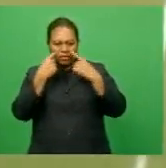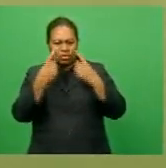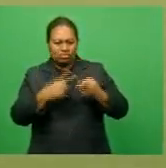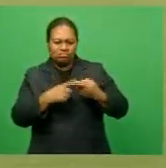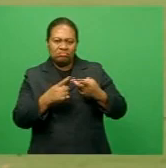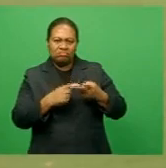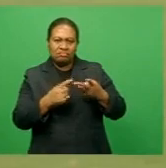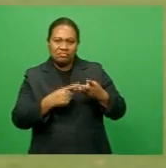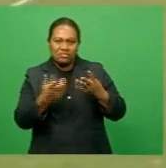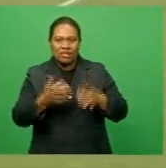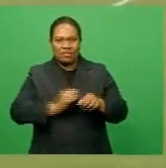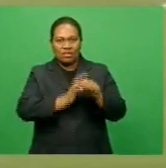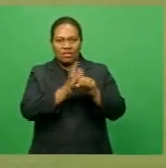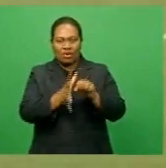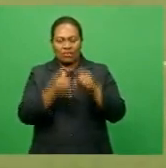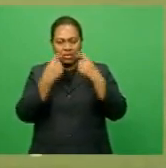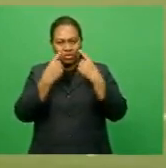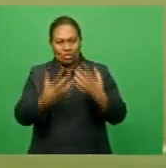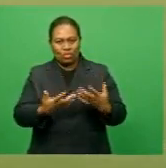temperature.